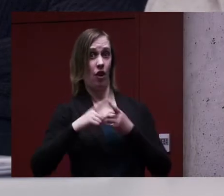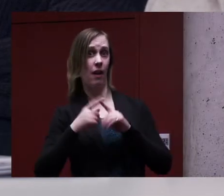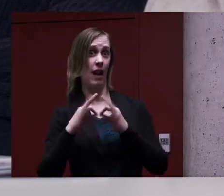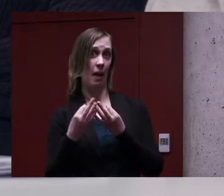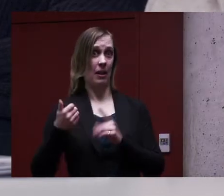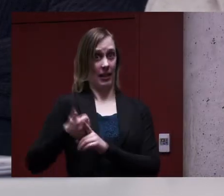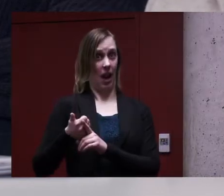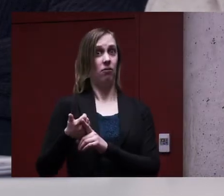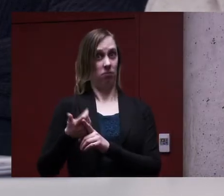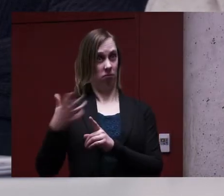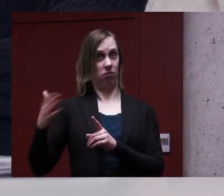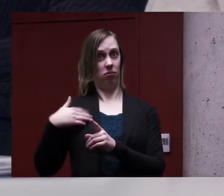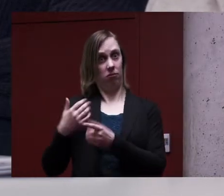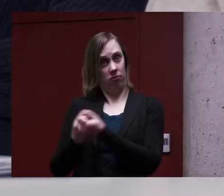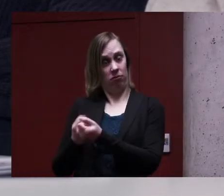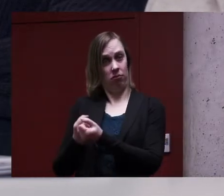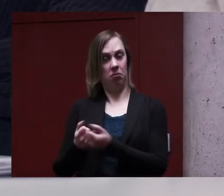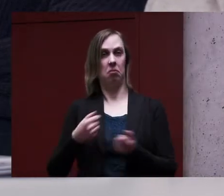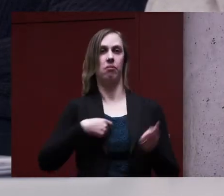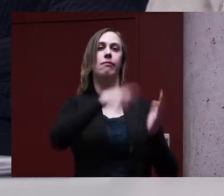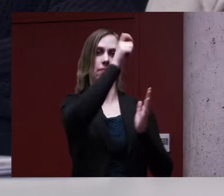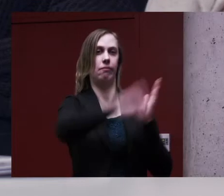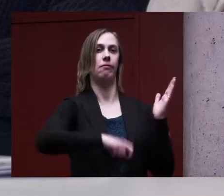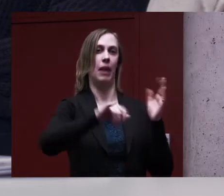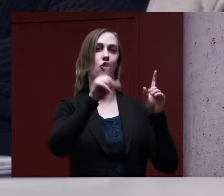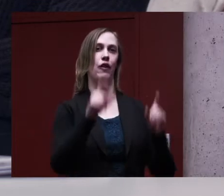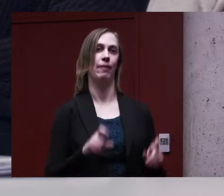to compile and present to government. Thanks very much. Thank you, Carrie.